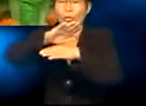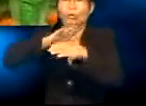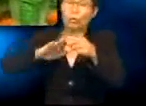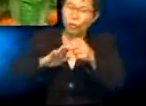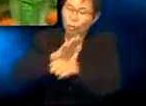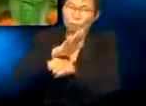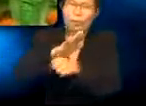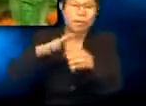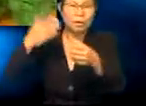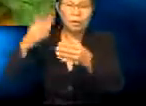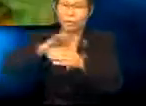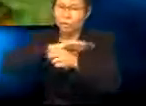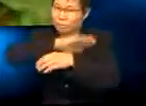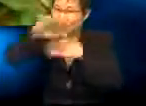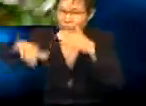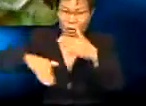new plant.